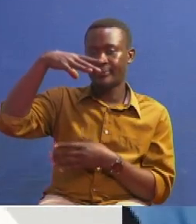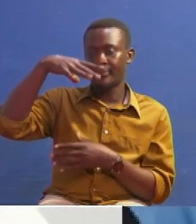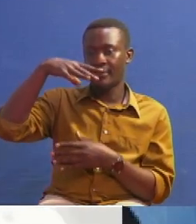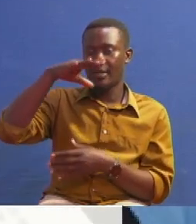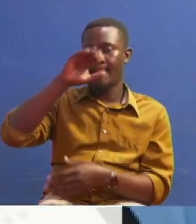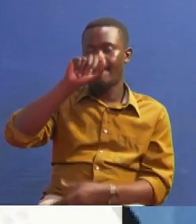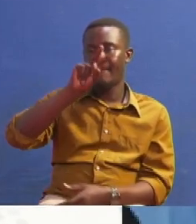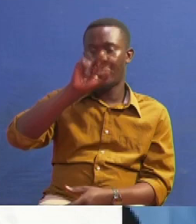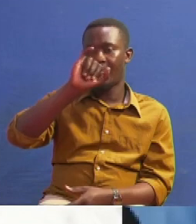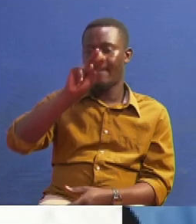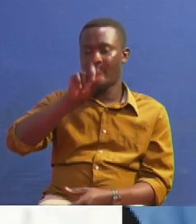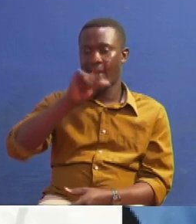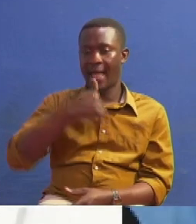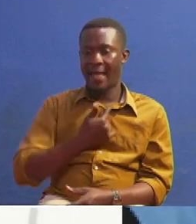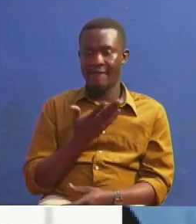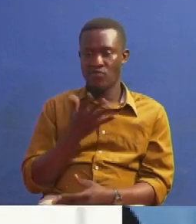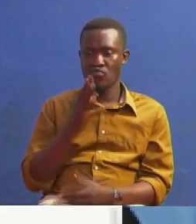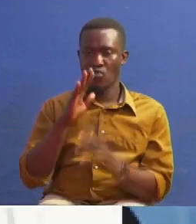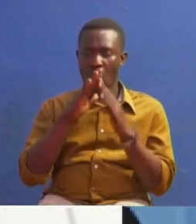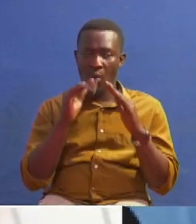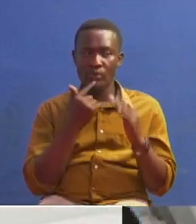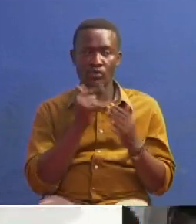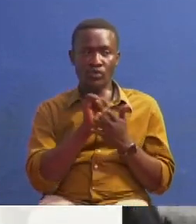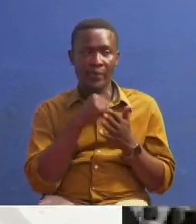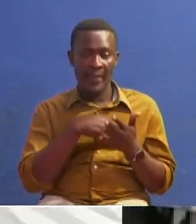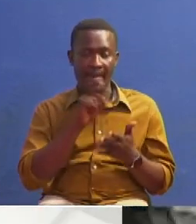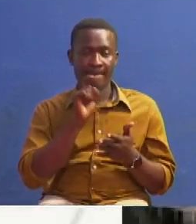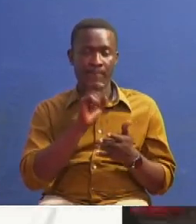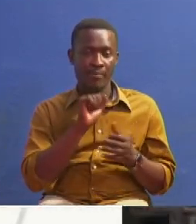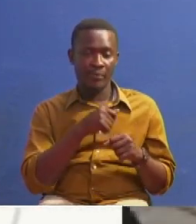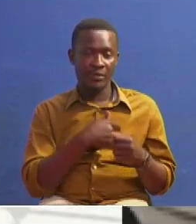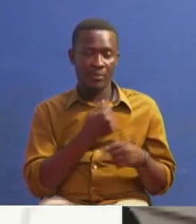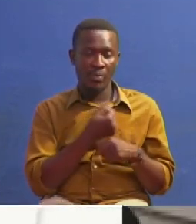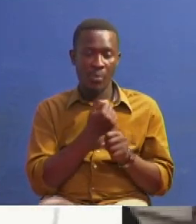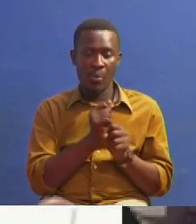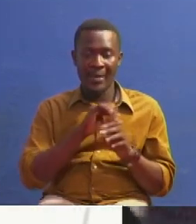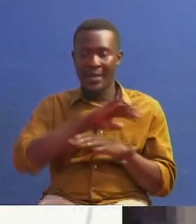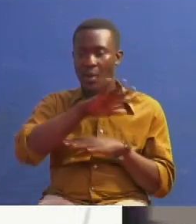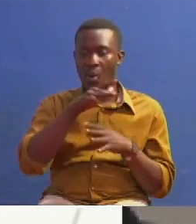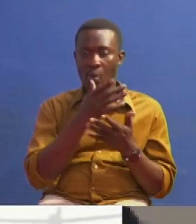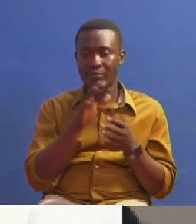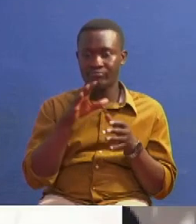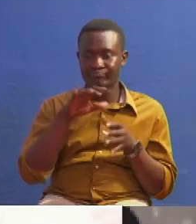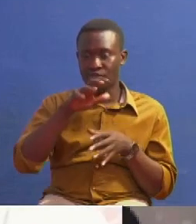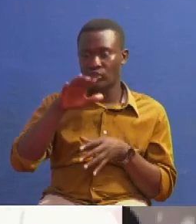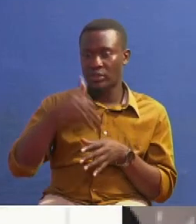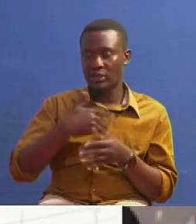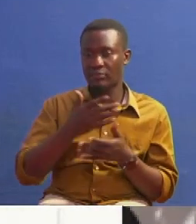mailla says it work in his house so should be able to work in an entire city